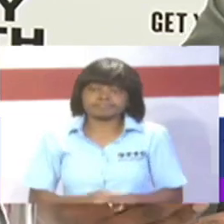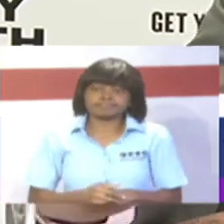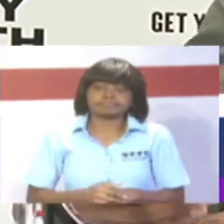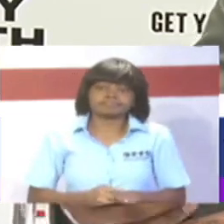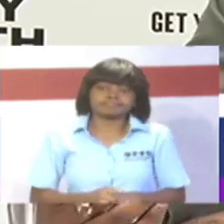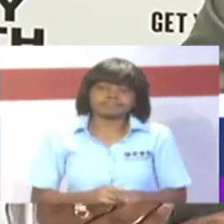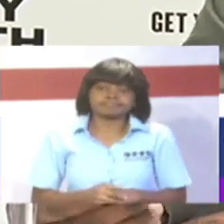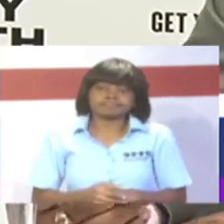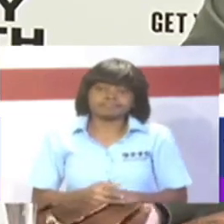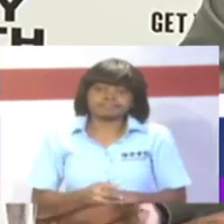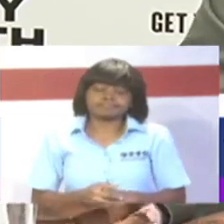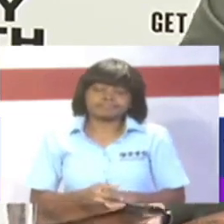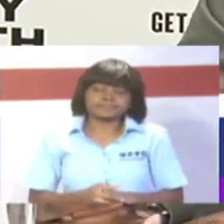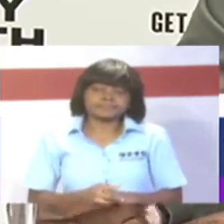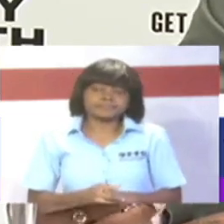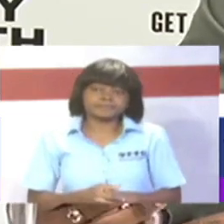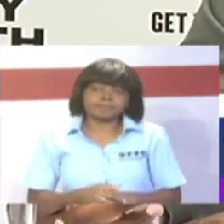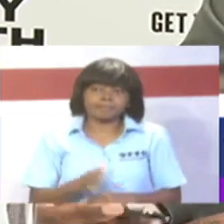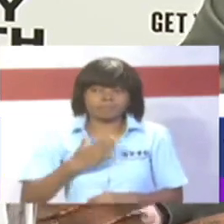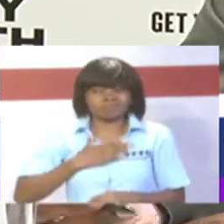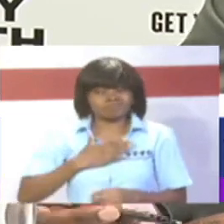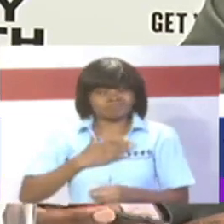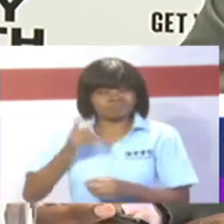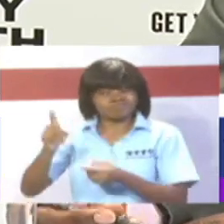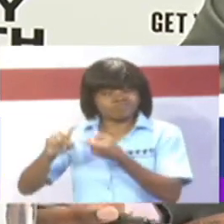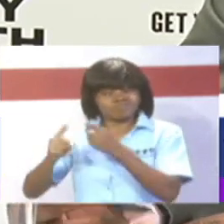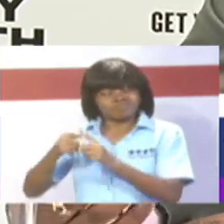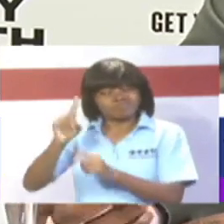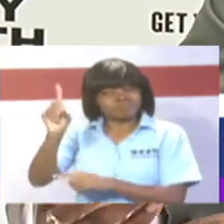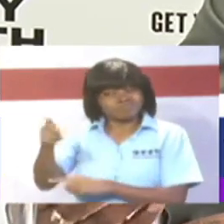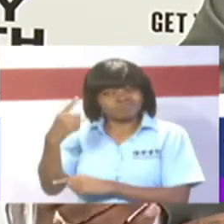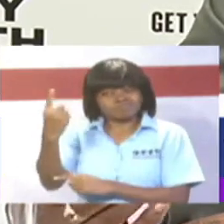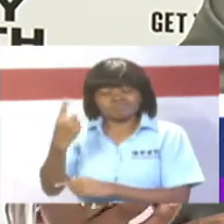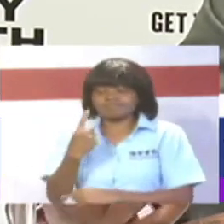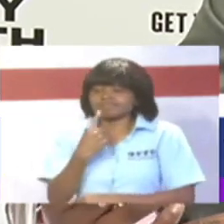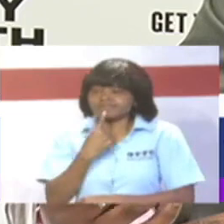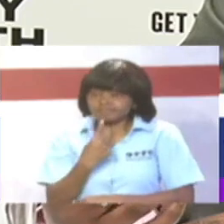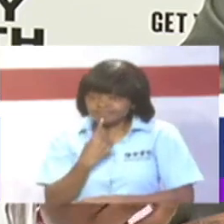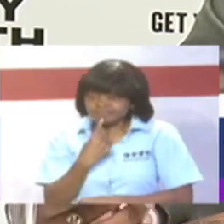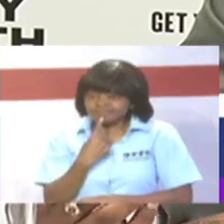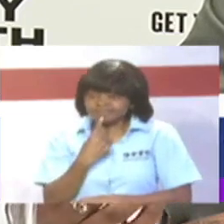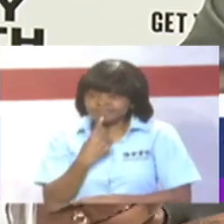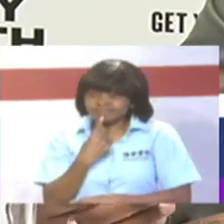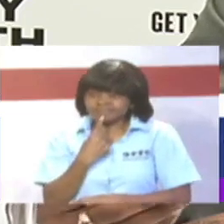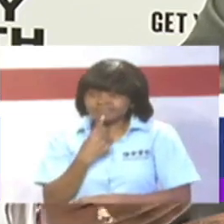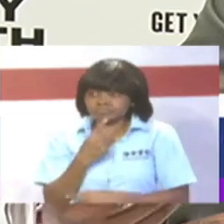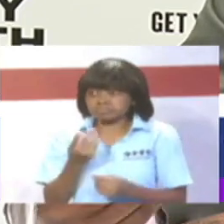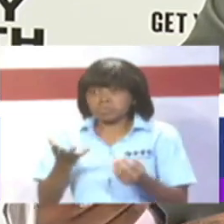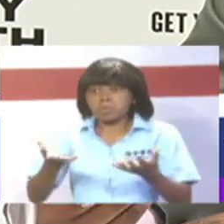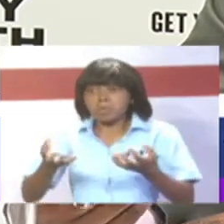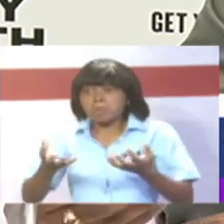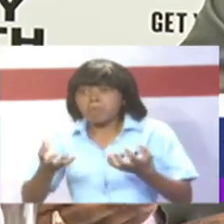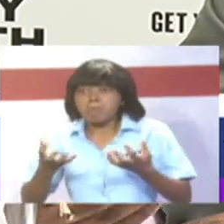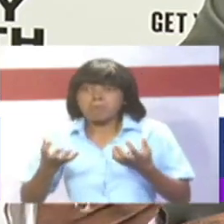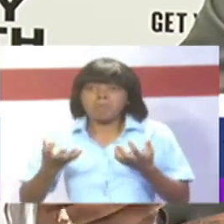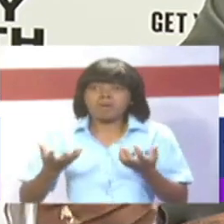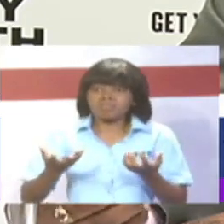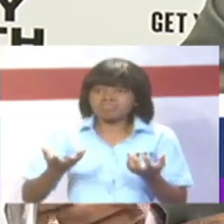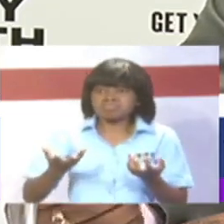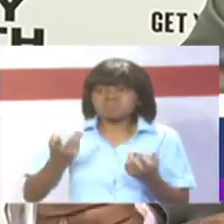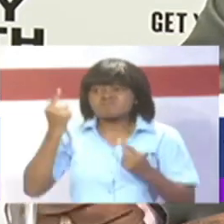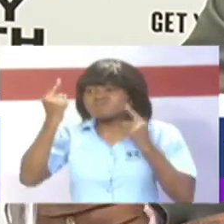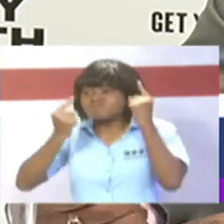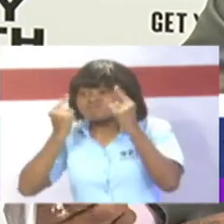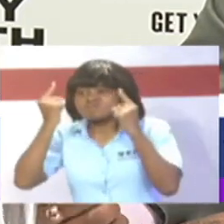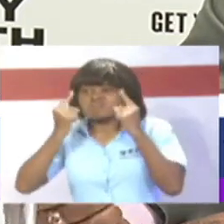colleague Dr. Richards always makes is that it's not just a matter of a physical bed or a space to lie down, but it's all the resources that would